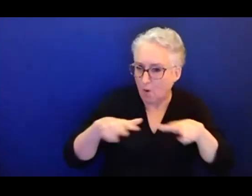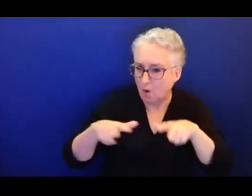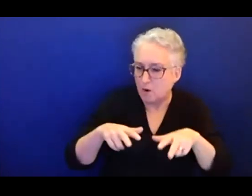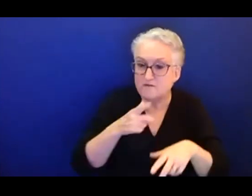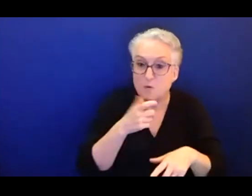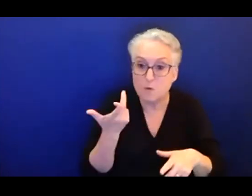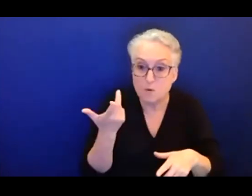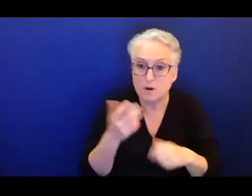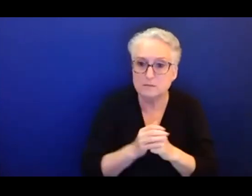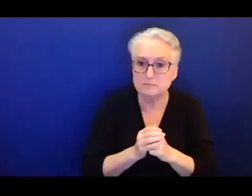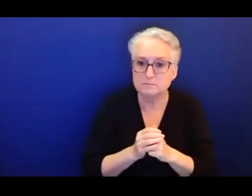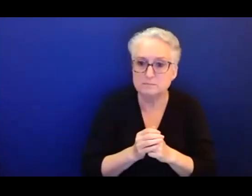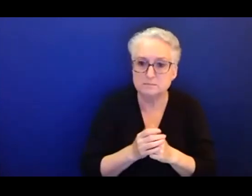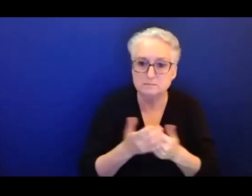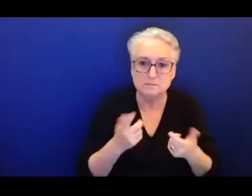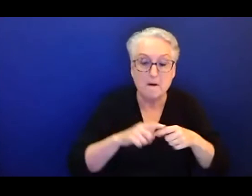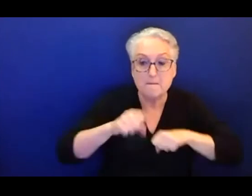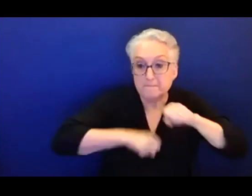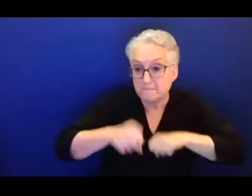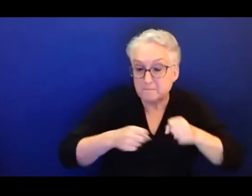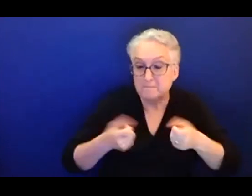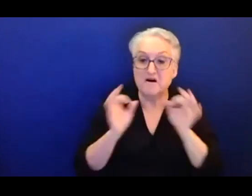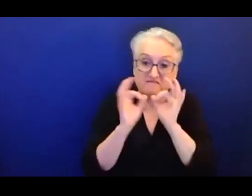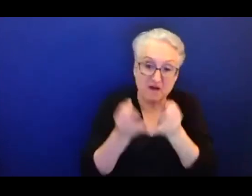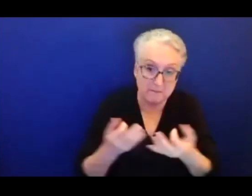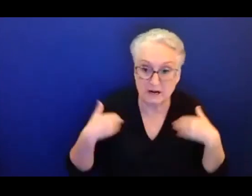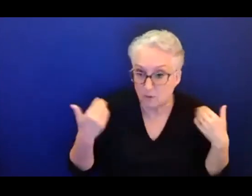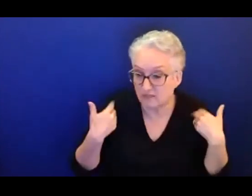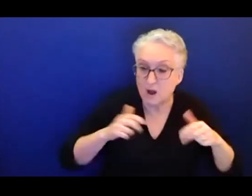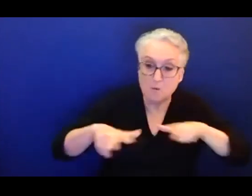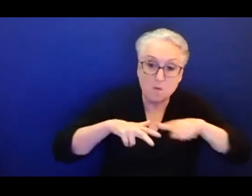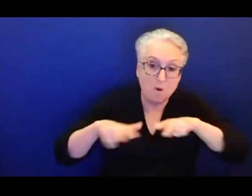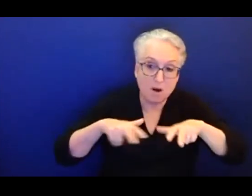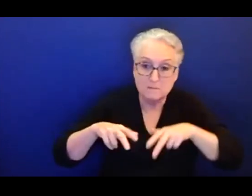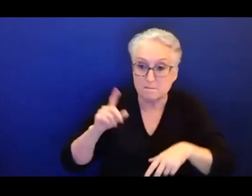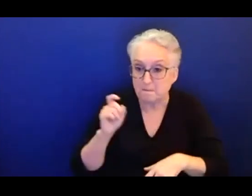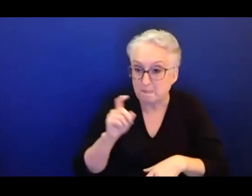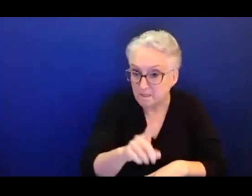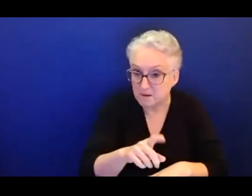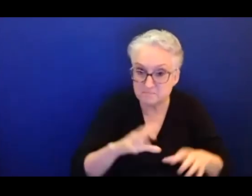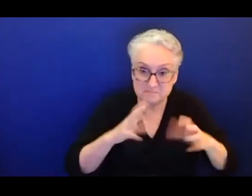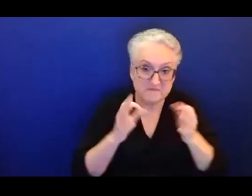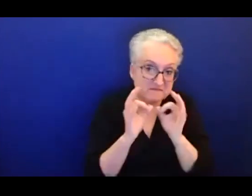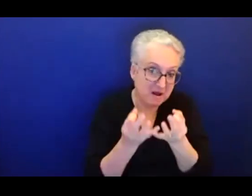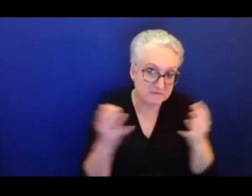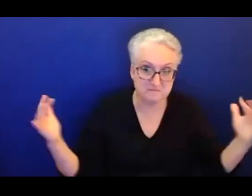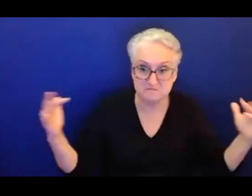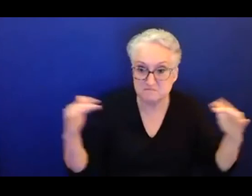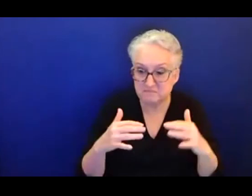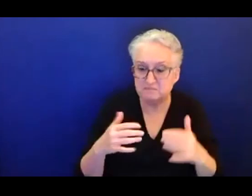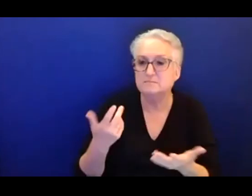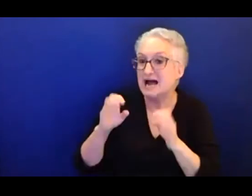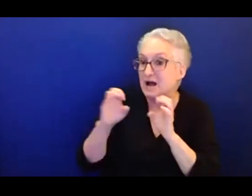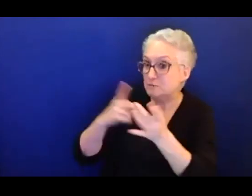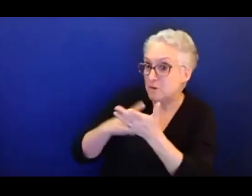youth, other educational opportunities with environmental education partners throughout the city. Our youth development and